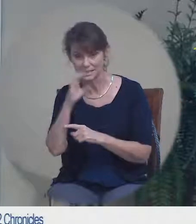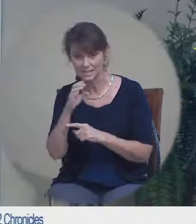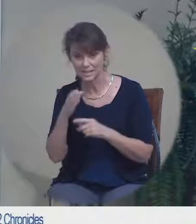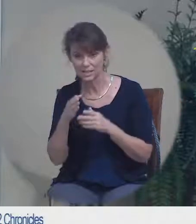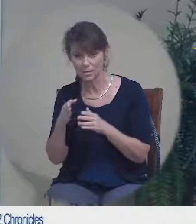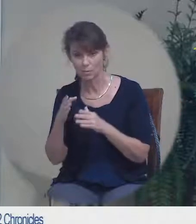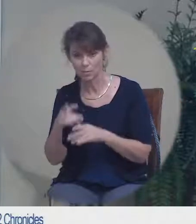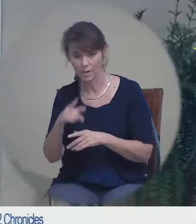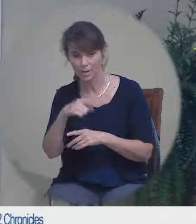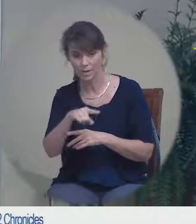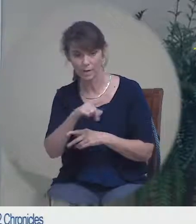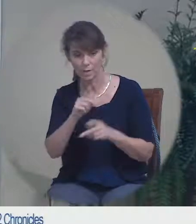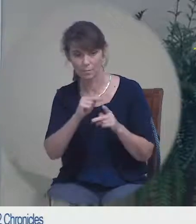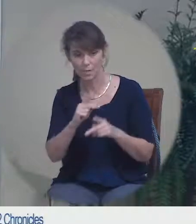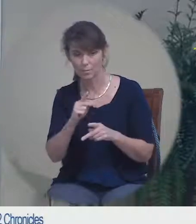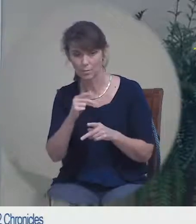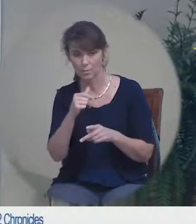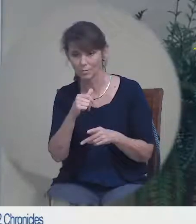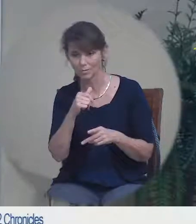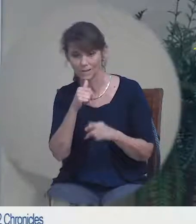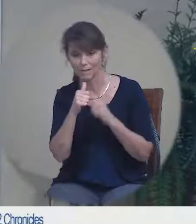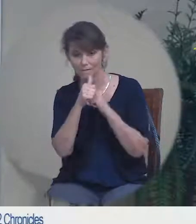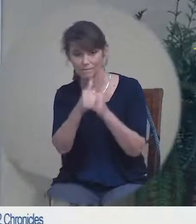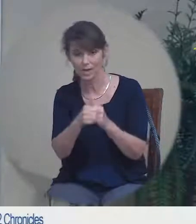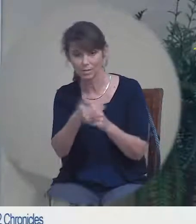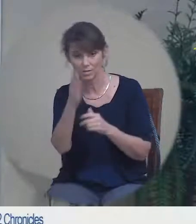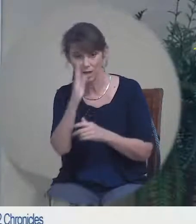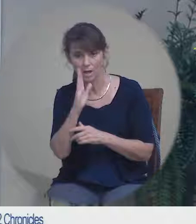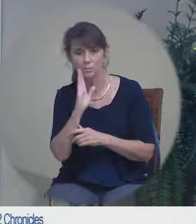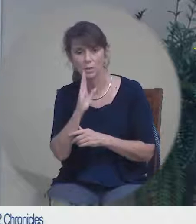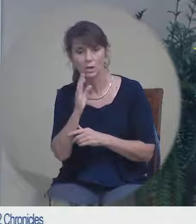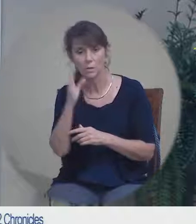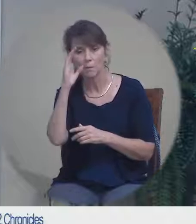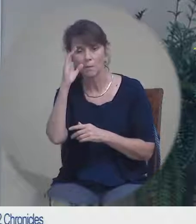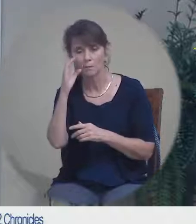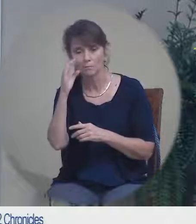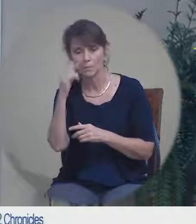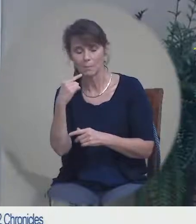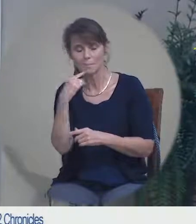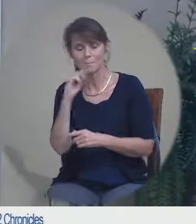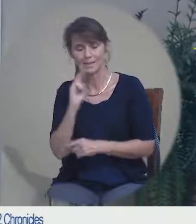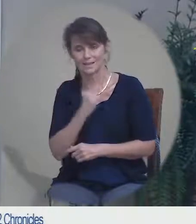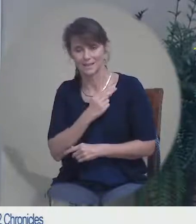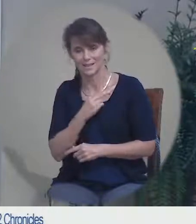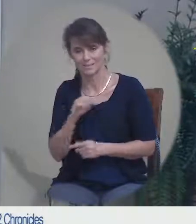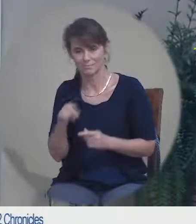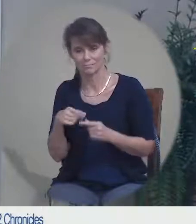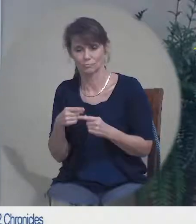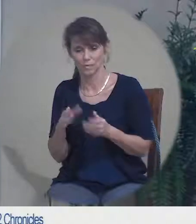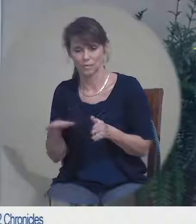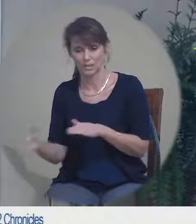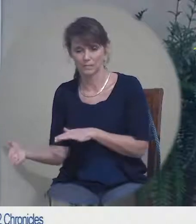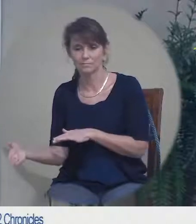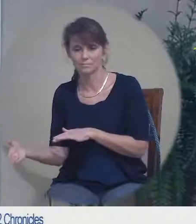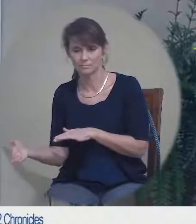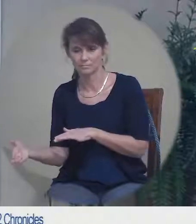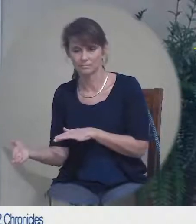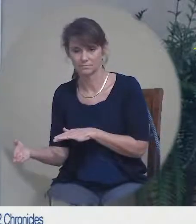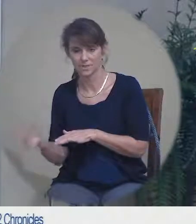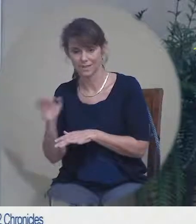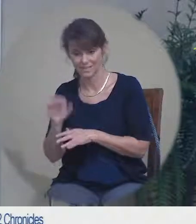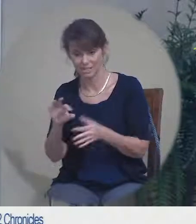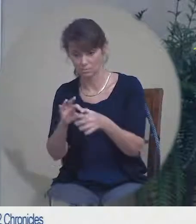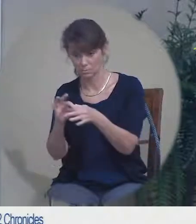may miss us when we're gone." And I mean, that seems to be what we have in this relationship with Joash